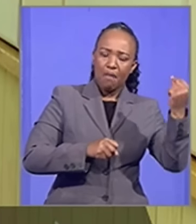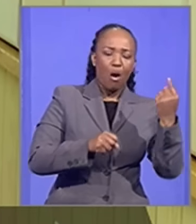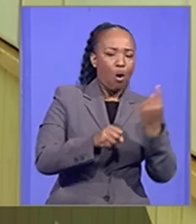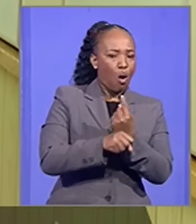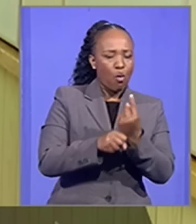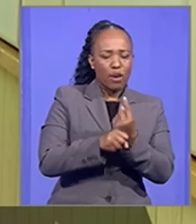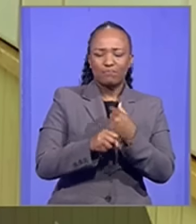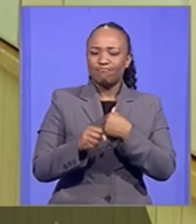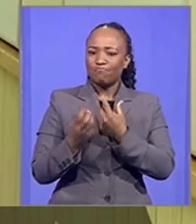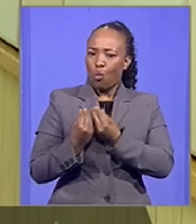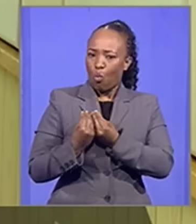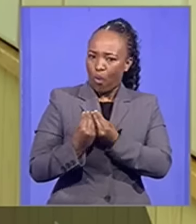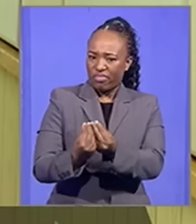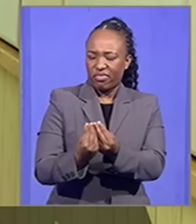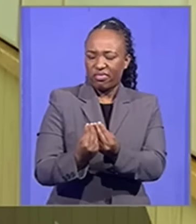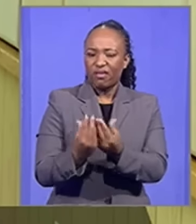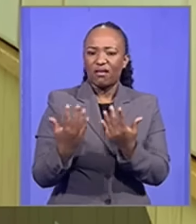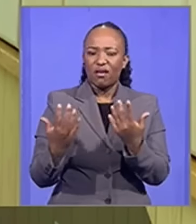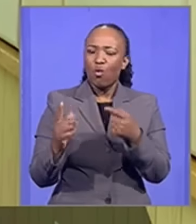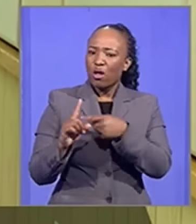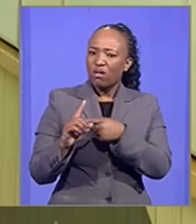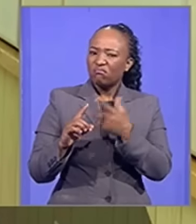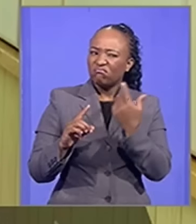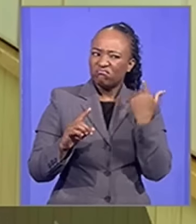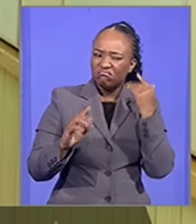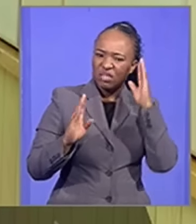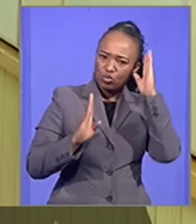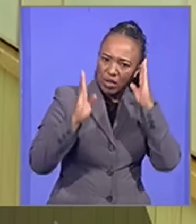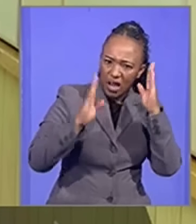midst. Swaziland, we together,